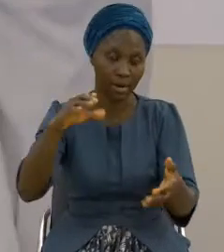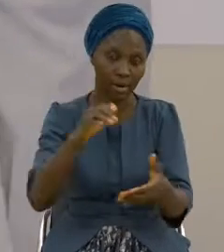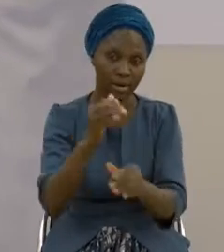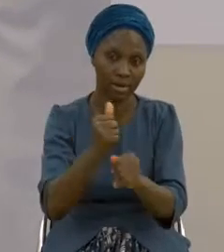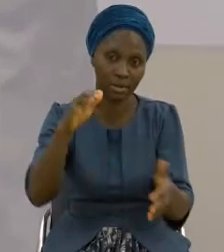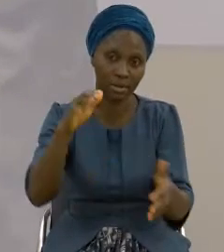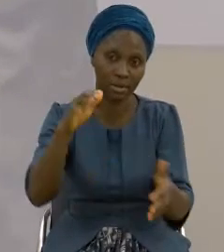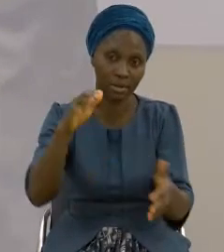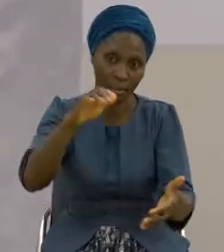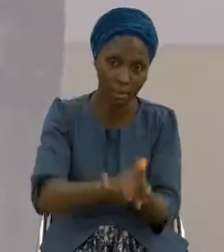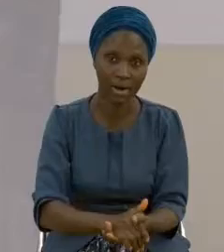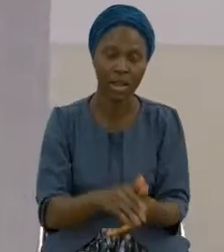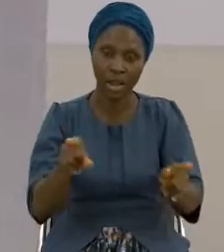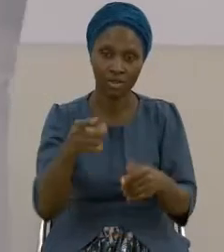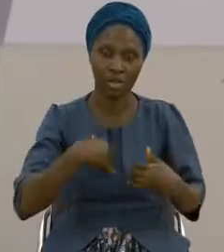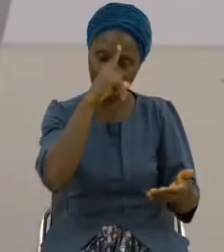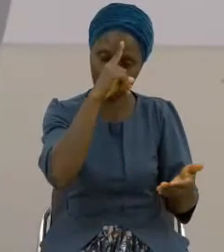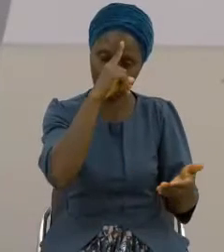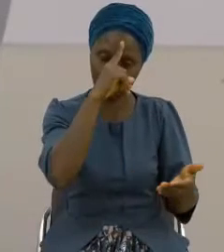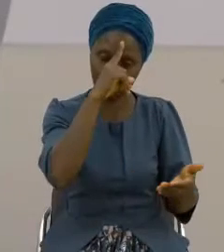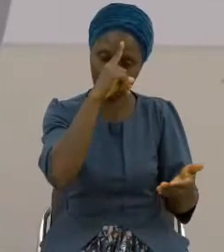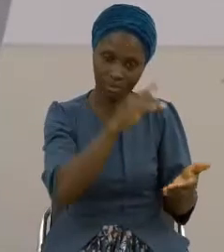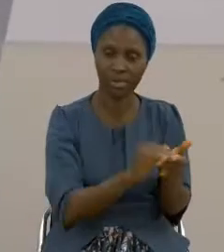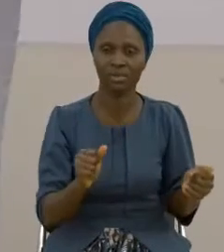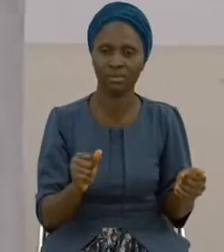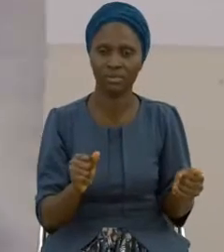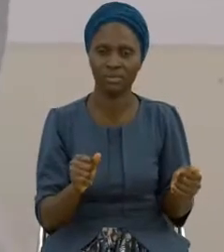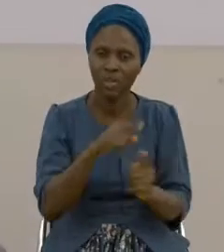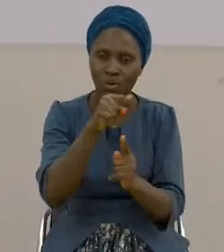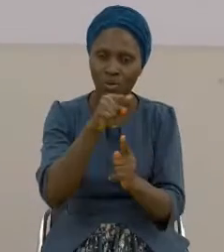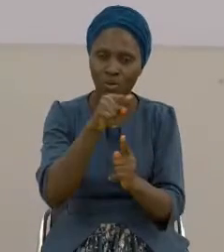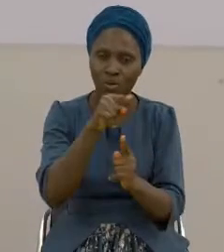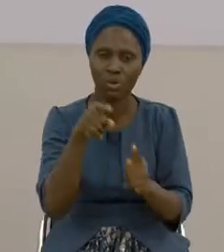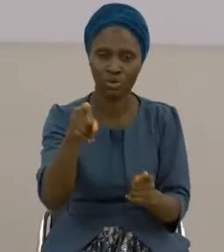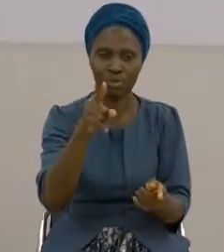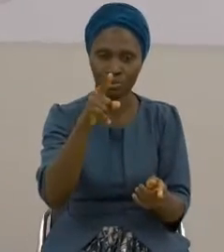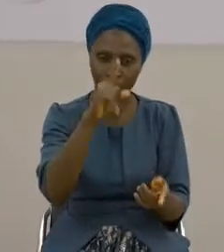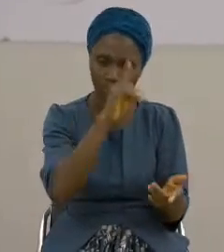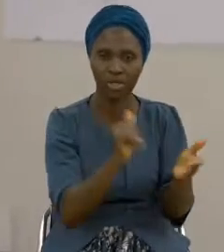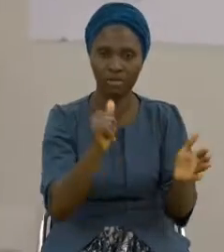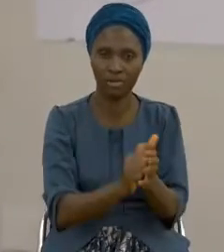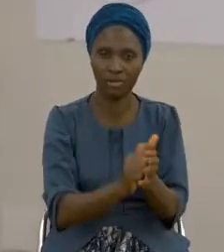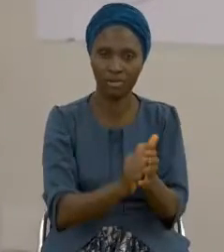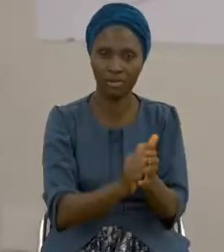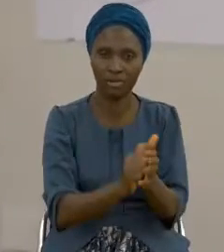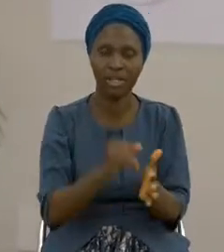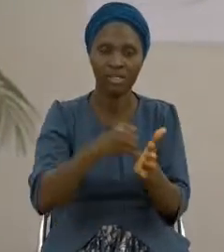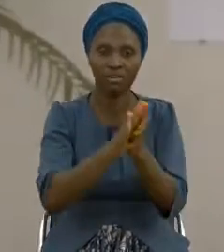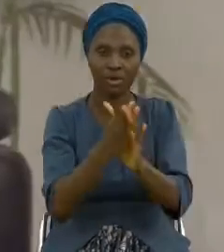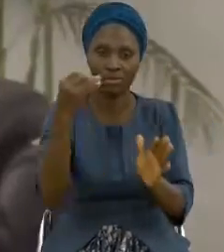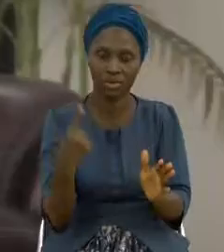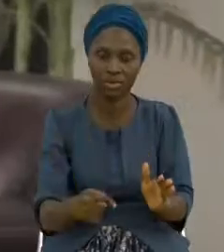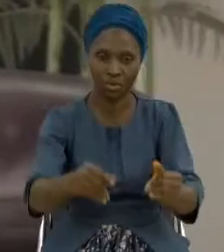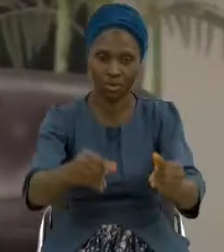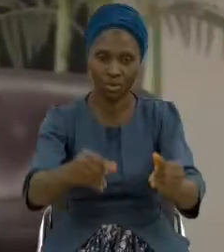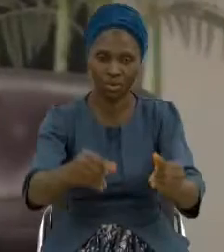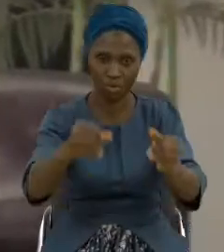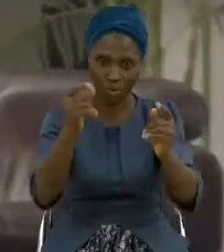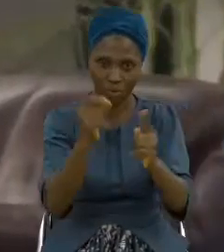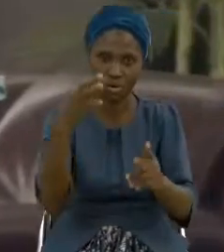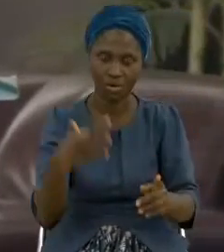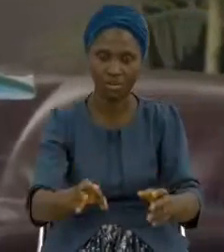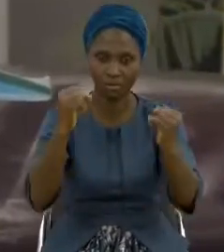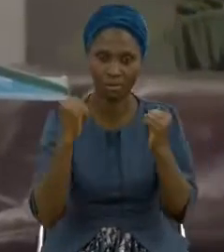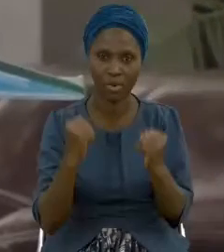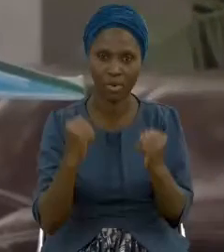you believe that, it becomes the word of power. And when you hold on in faith, it remains the